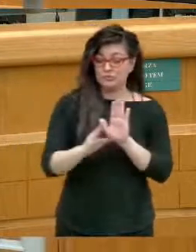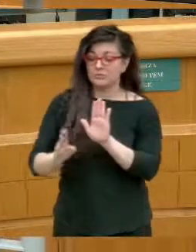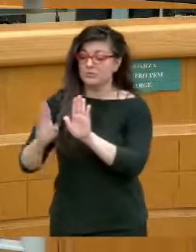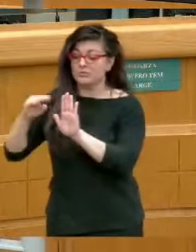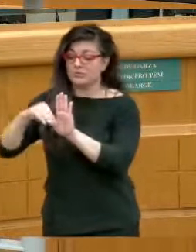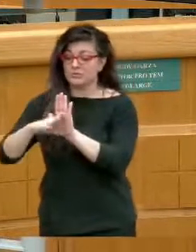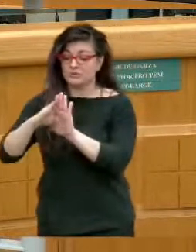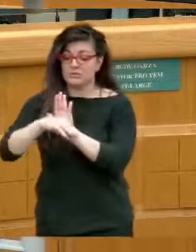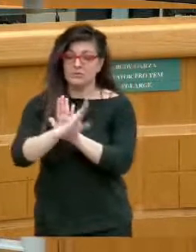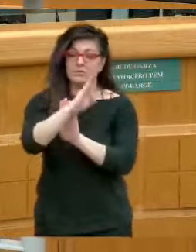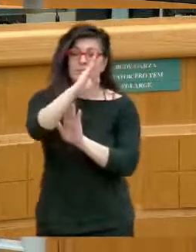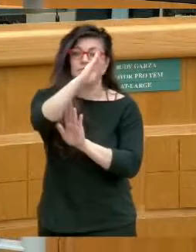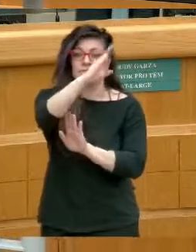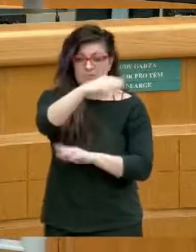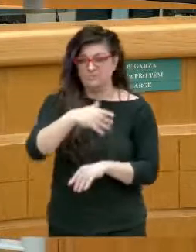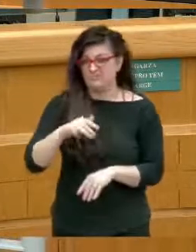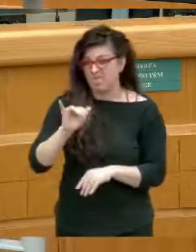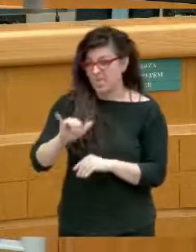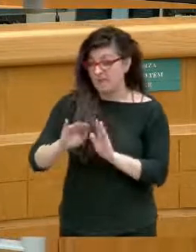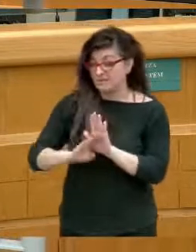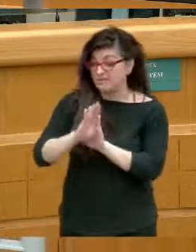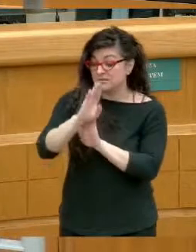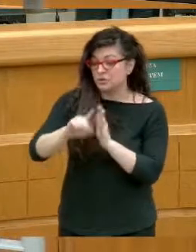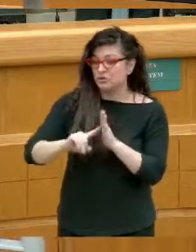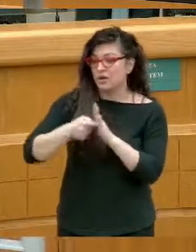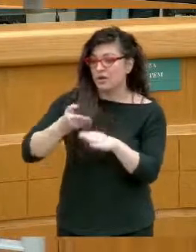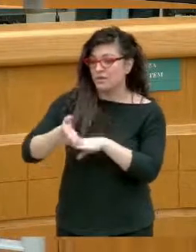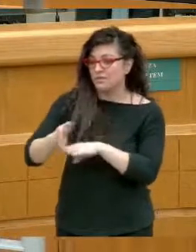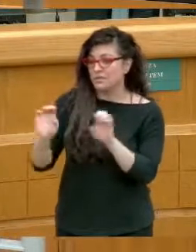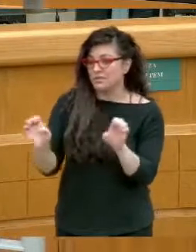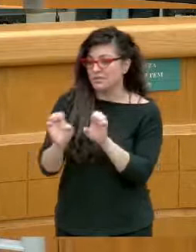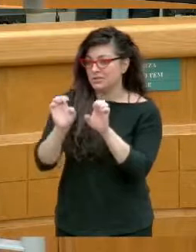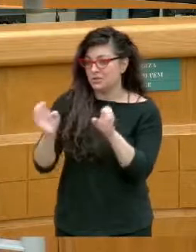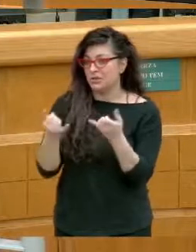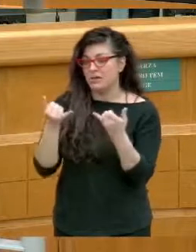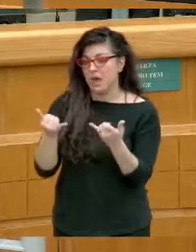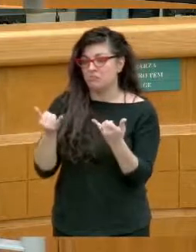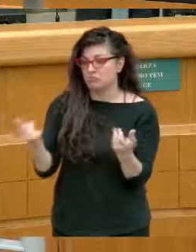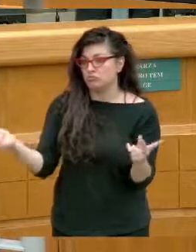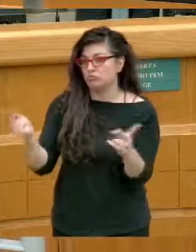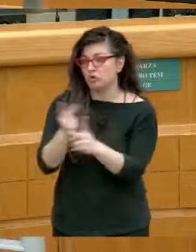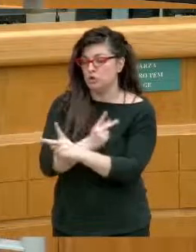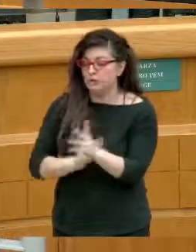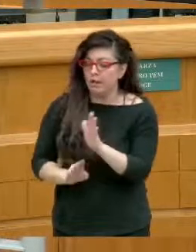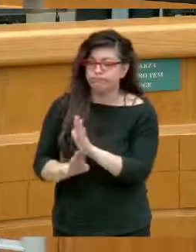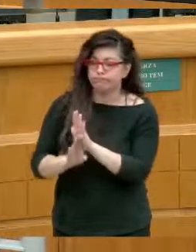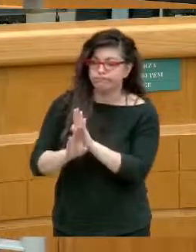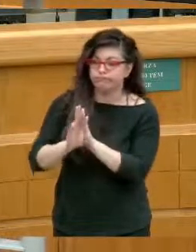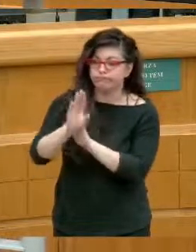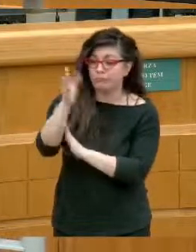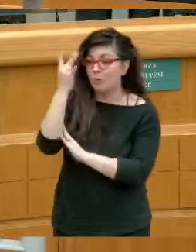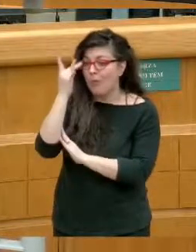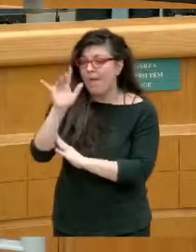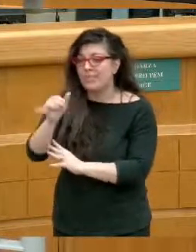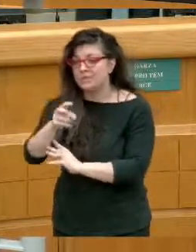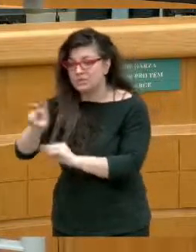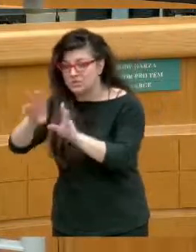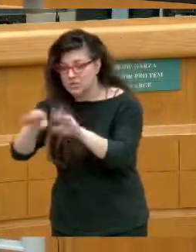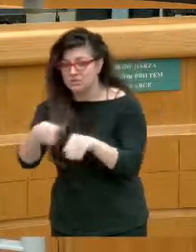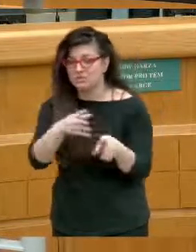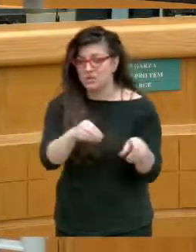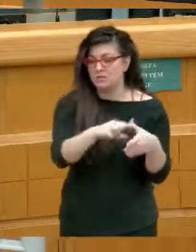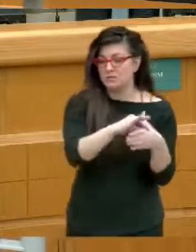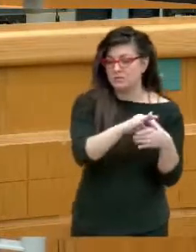after Easter, essentially, and has accelerated with the localized outbreaks that are hitting our data right now.